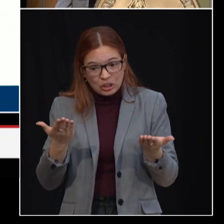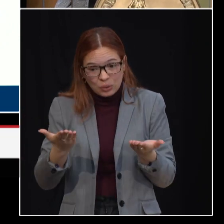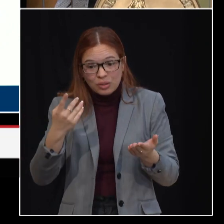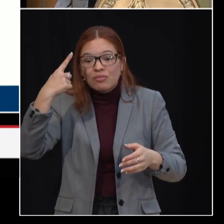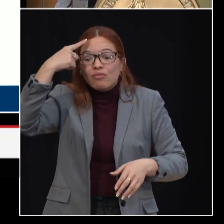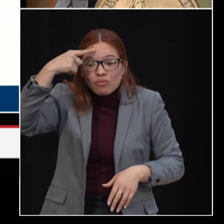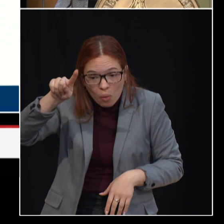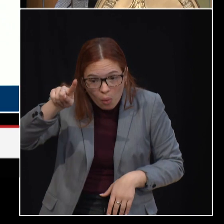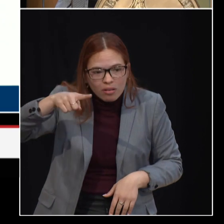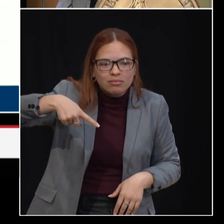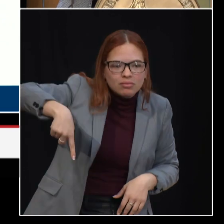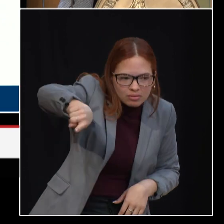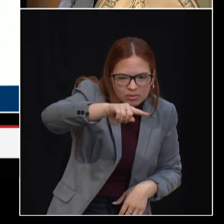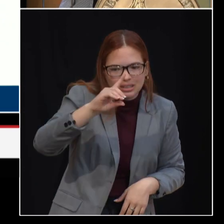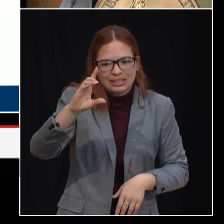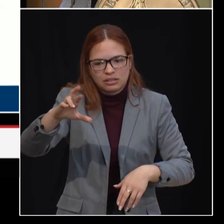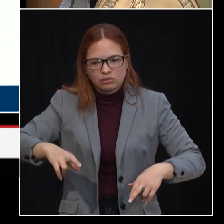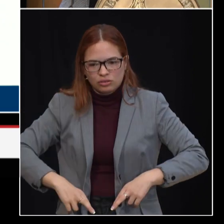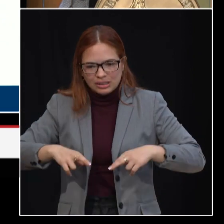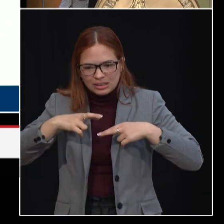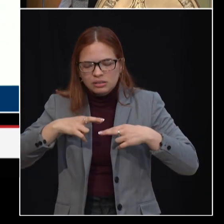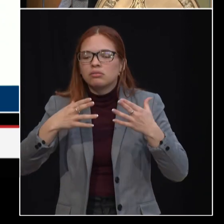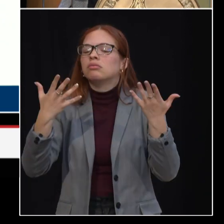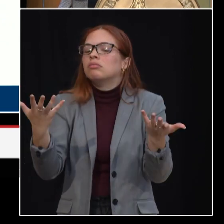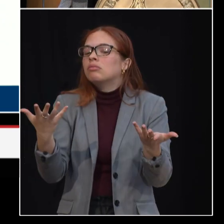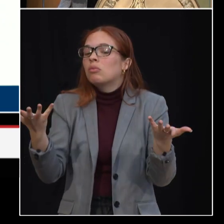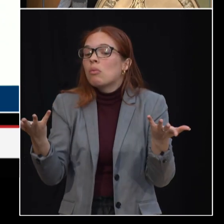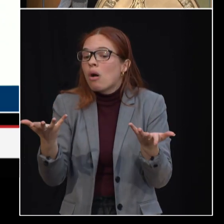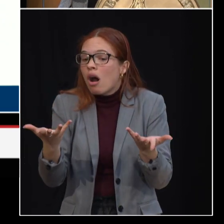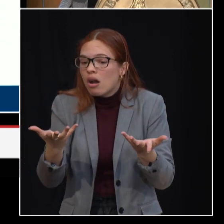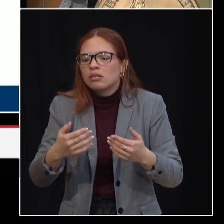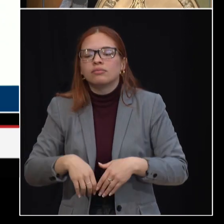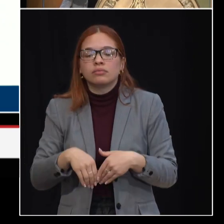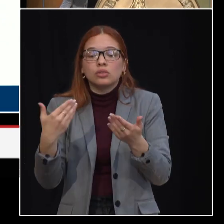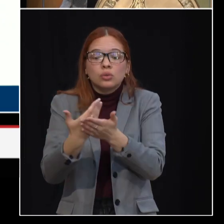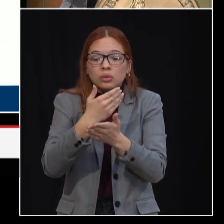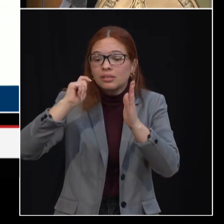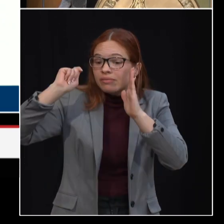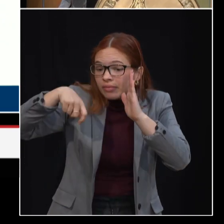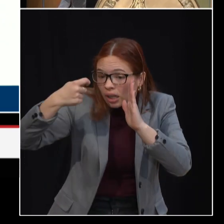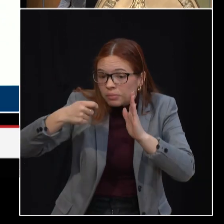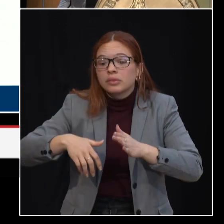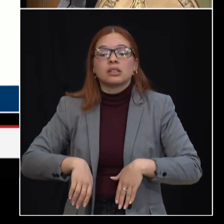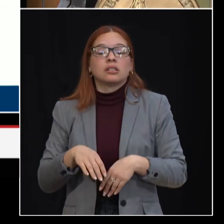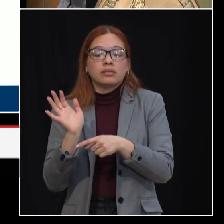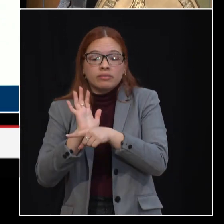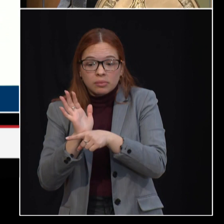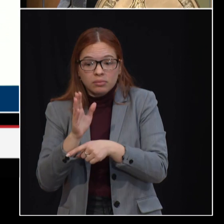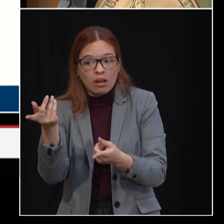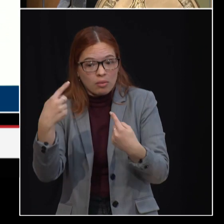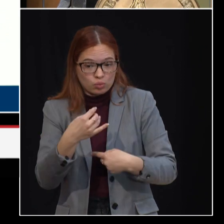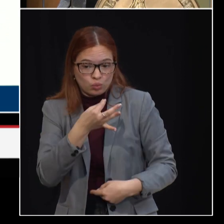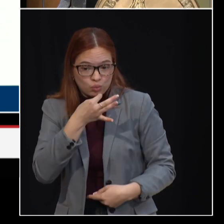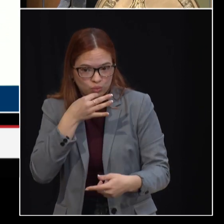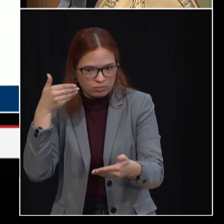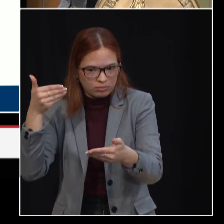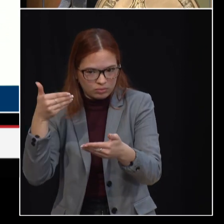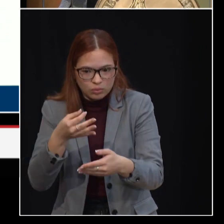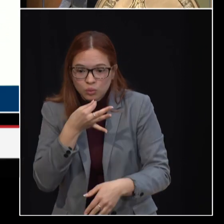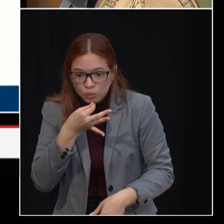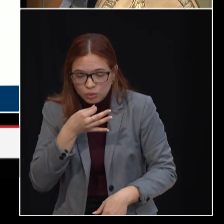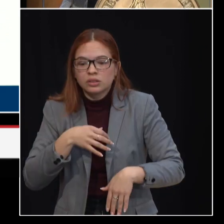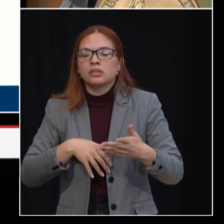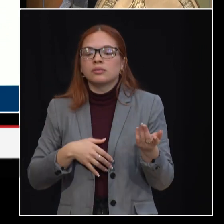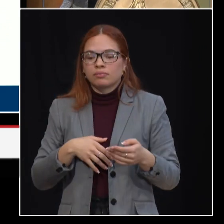come. We have a new film that's coming right here to Washington, D.C. that is being produced by NAACP